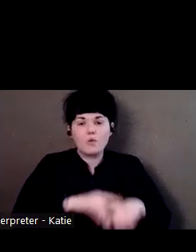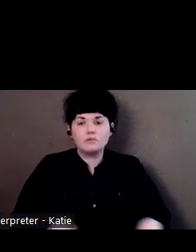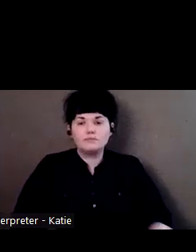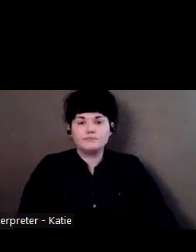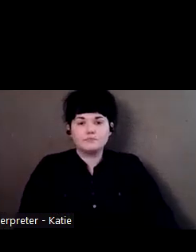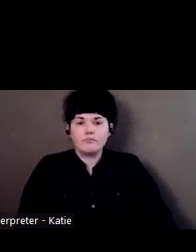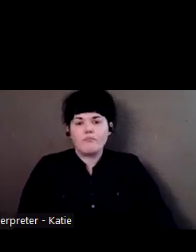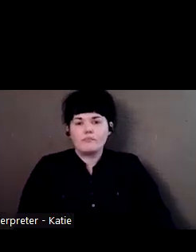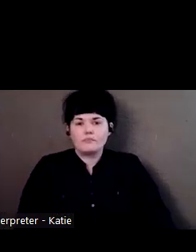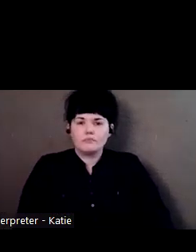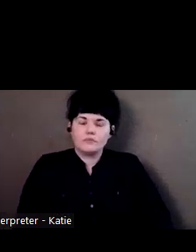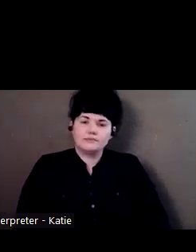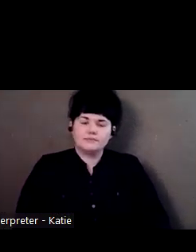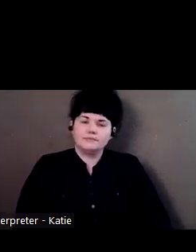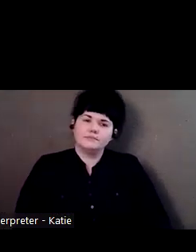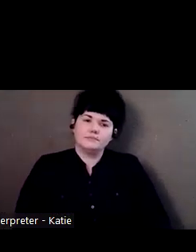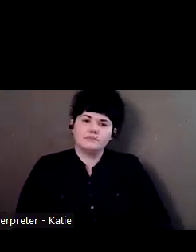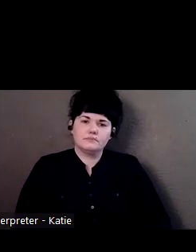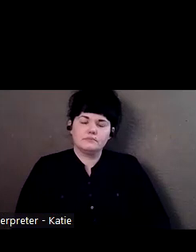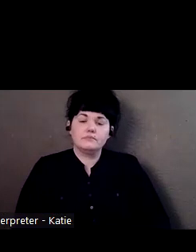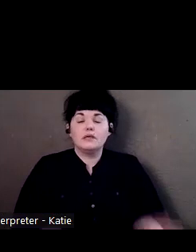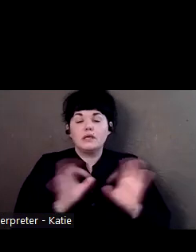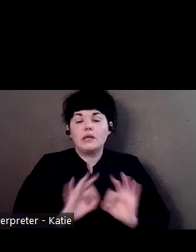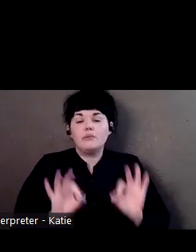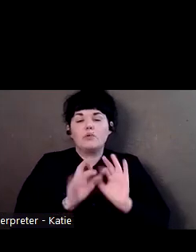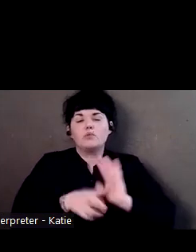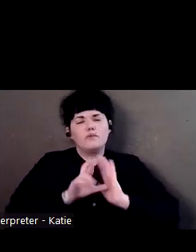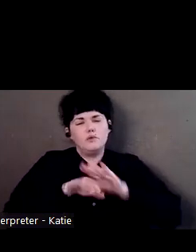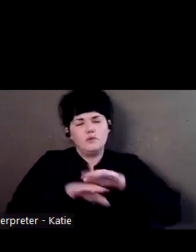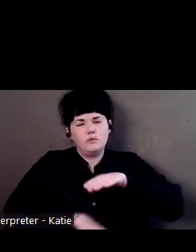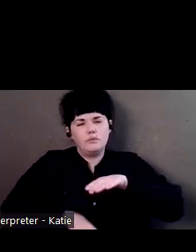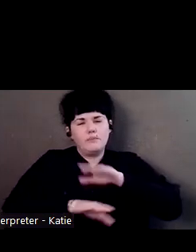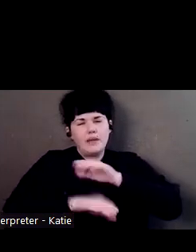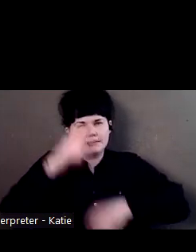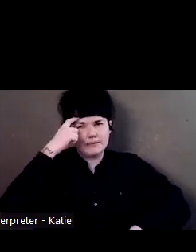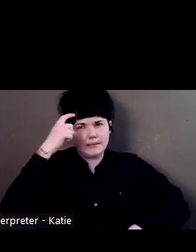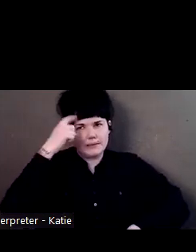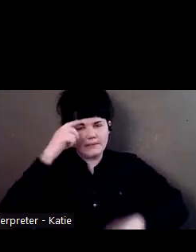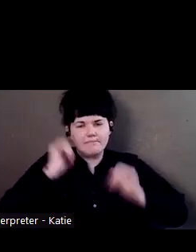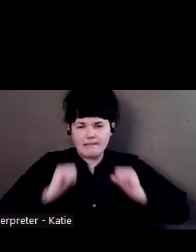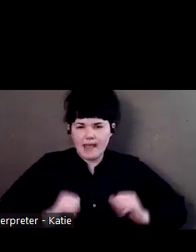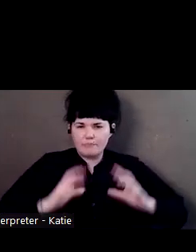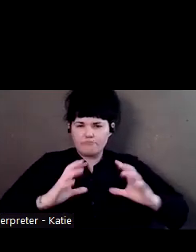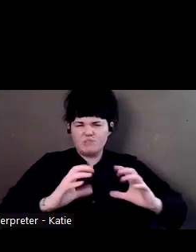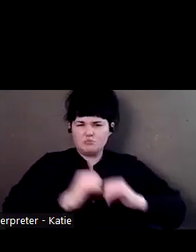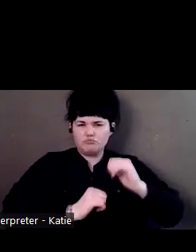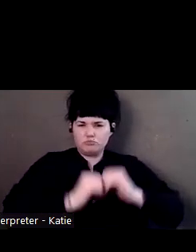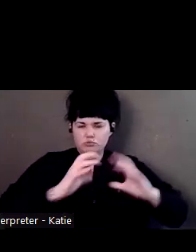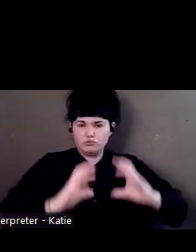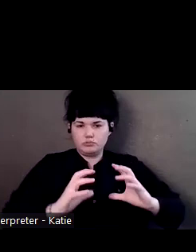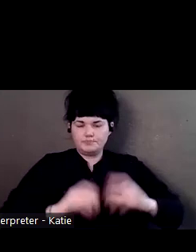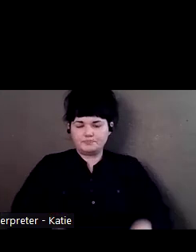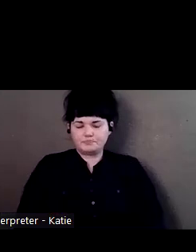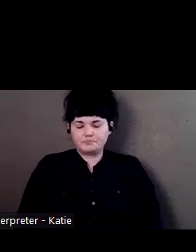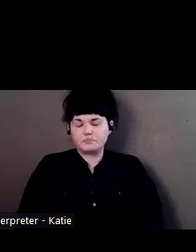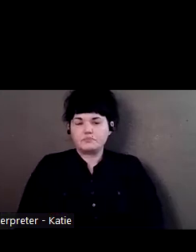So how can I talk about a stroke without reviewing some very, very basic neuroanatomy and the functions of the various lobes of the brain?